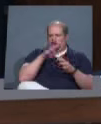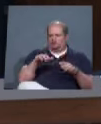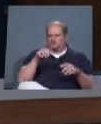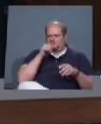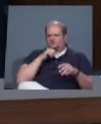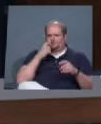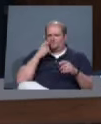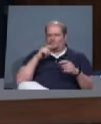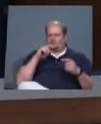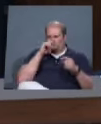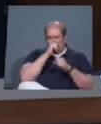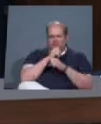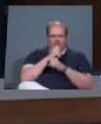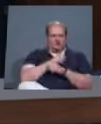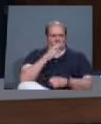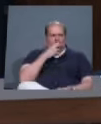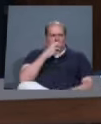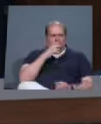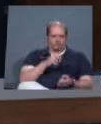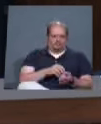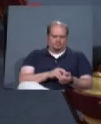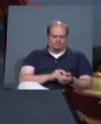suffering from mosquitoes. Thank you.